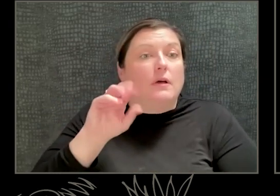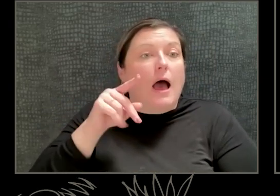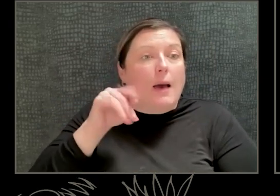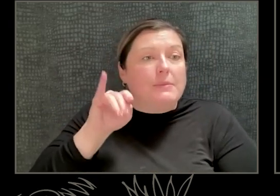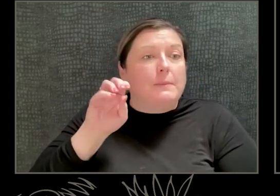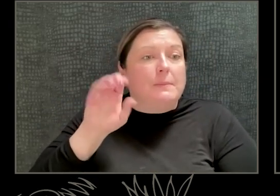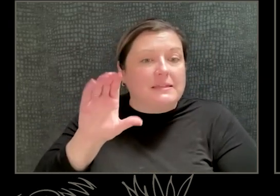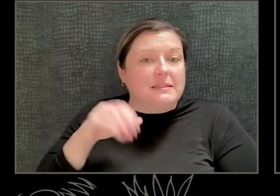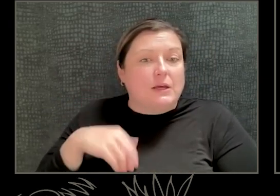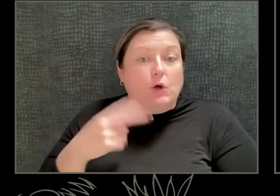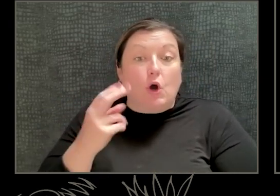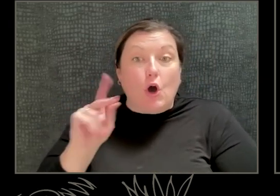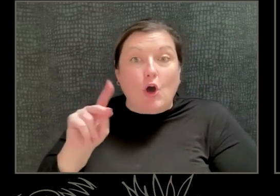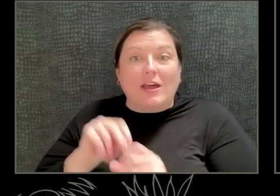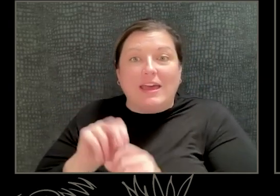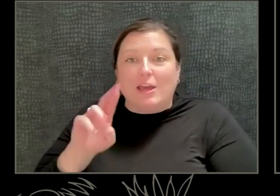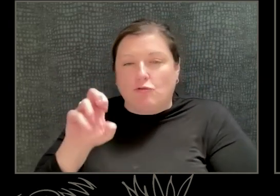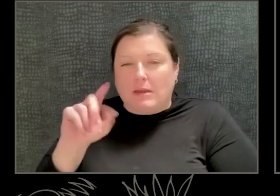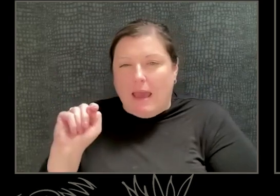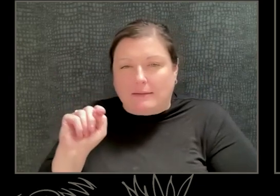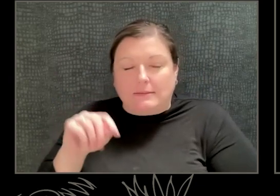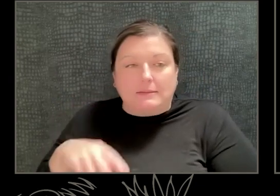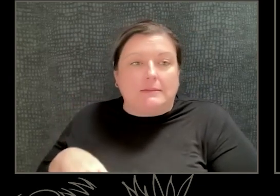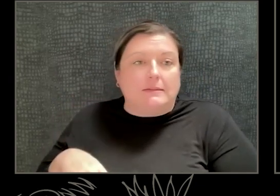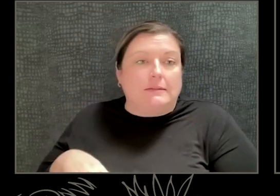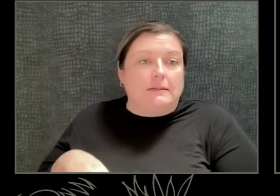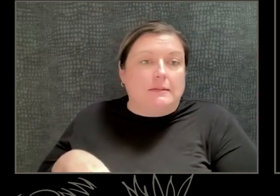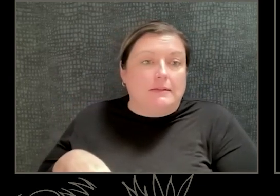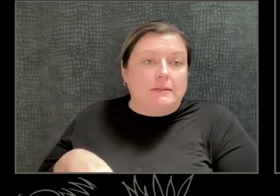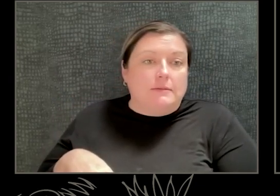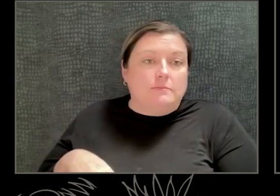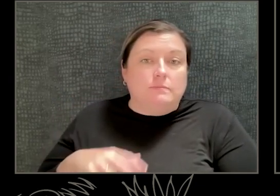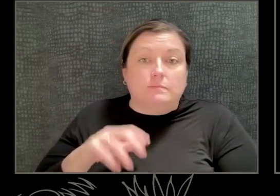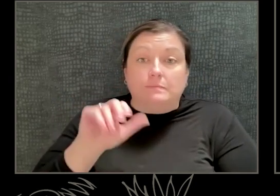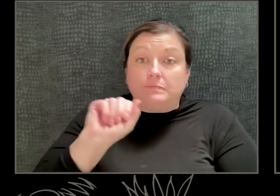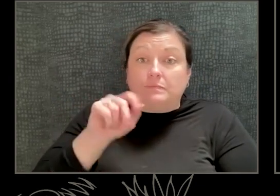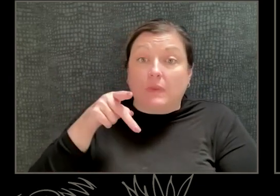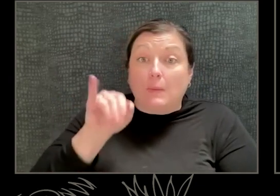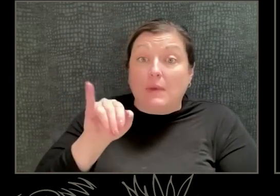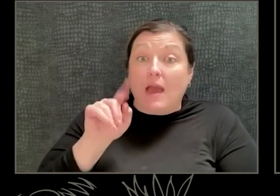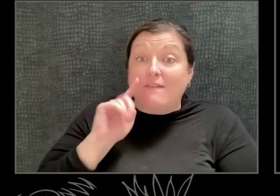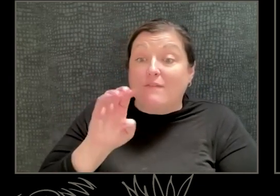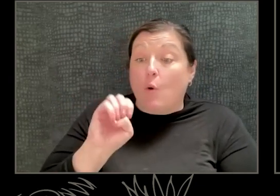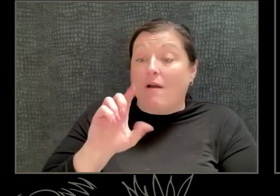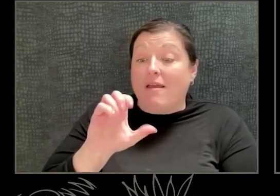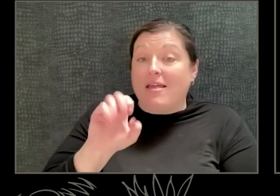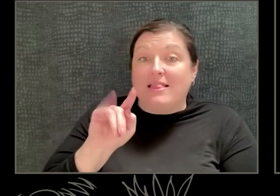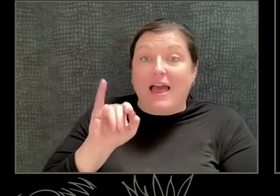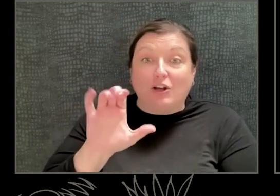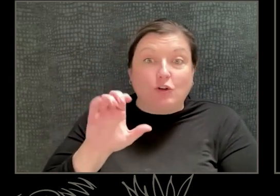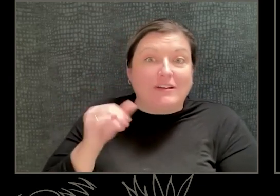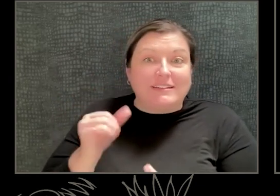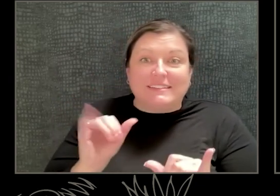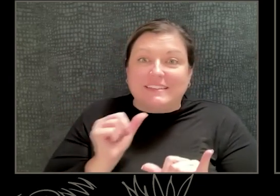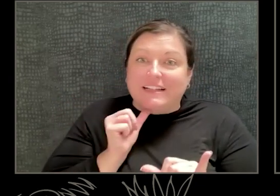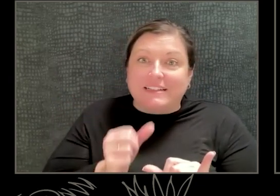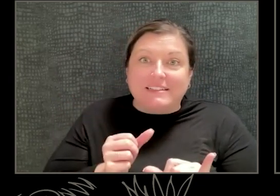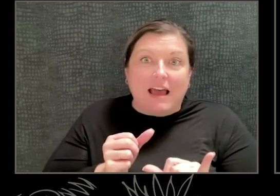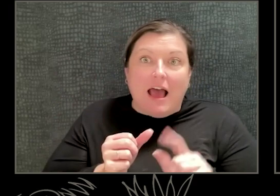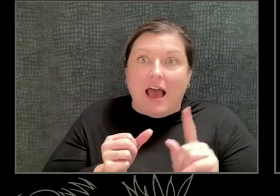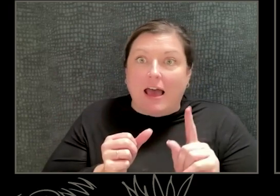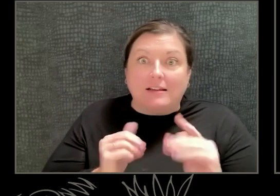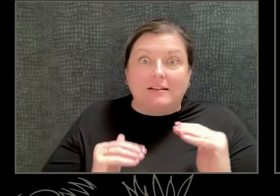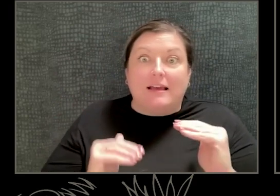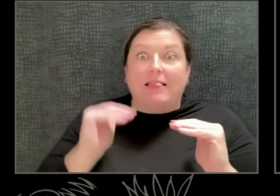React. The API for Electric is still not at like a level